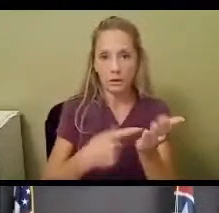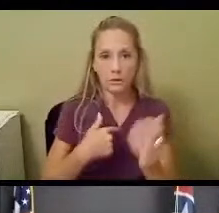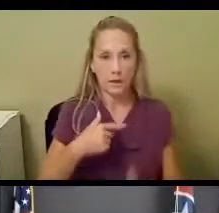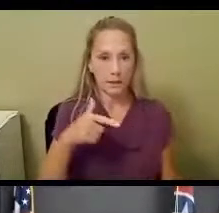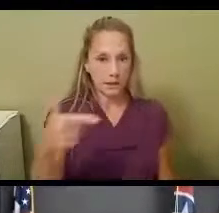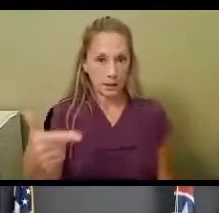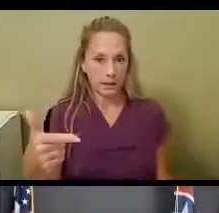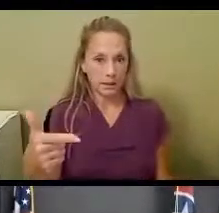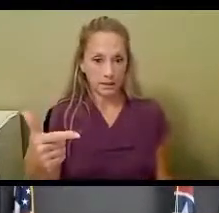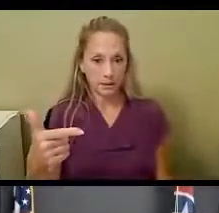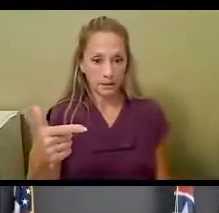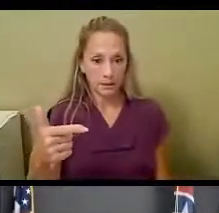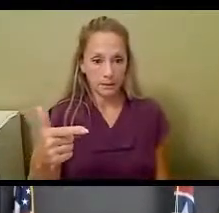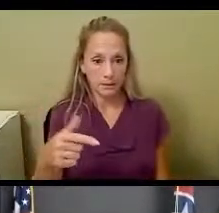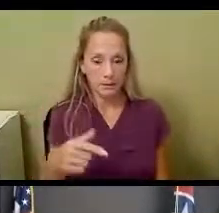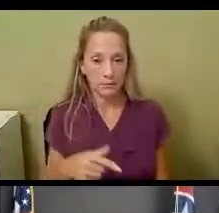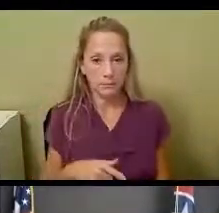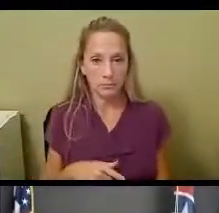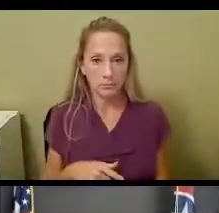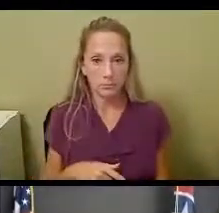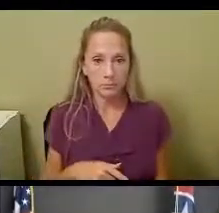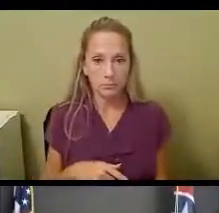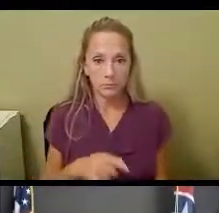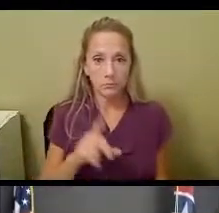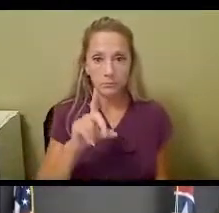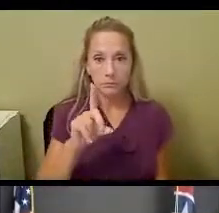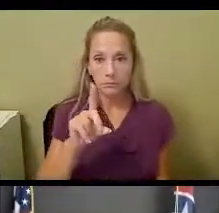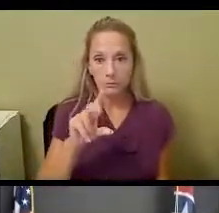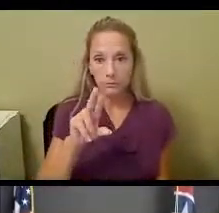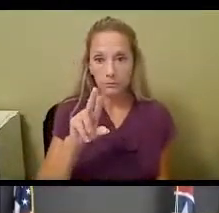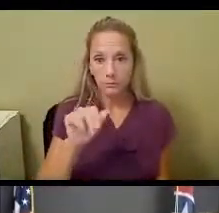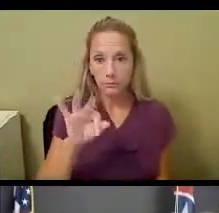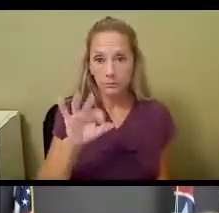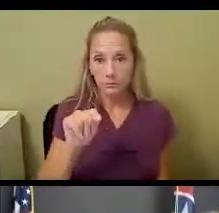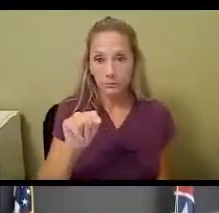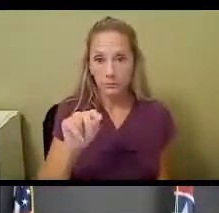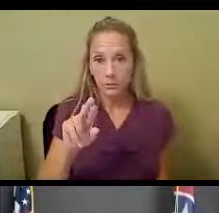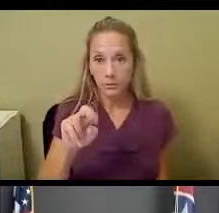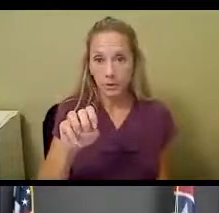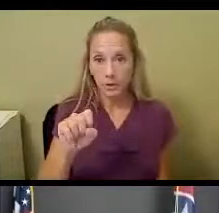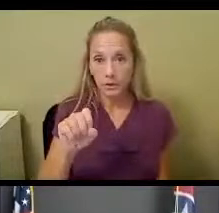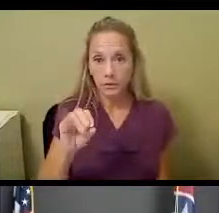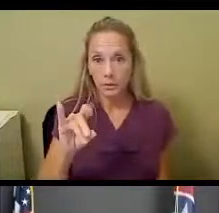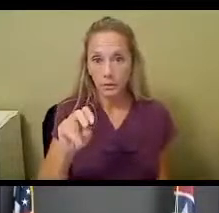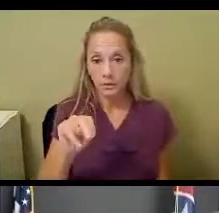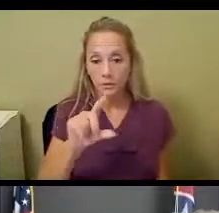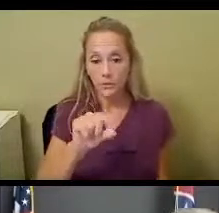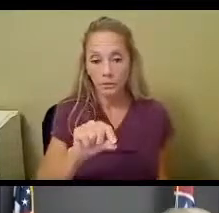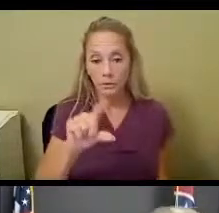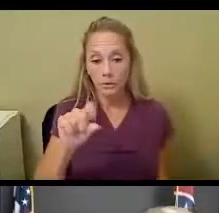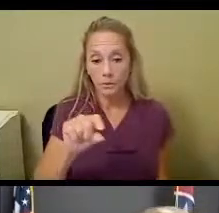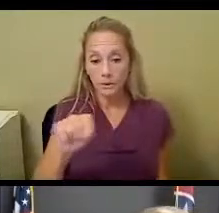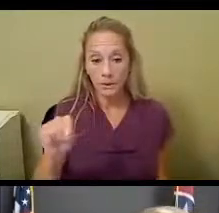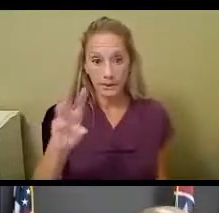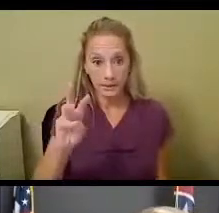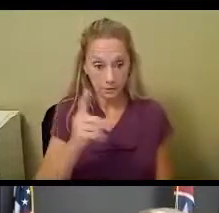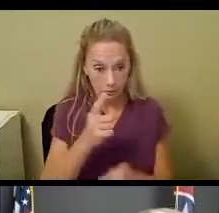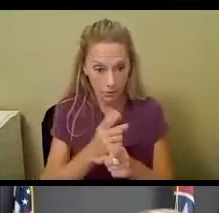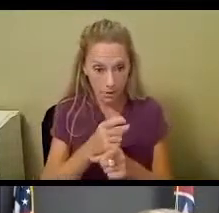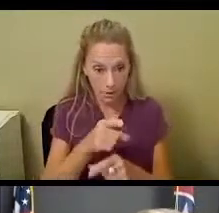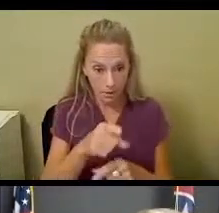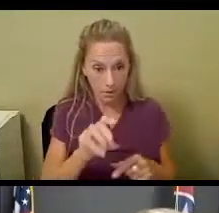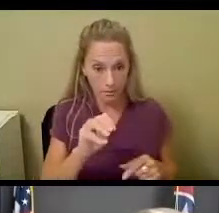second it. So the draft resolution, which would be 2020-6, is that correct, Mr.